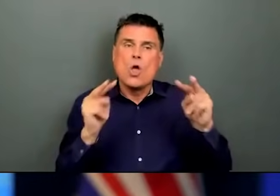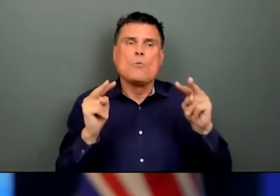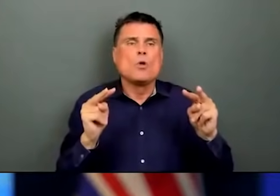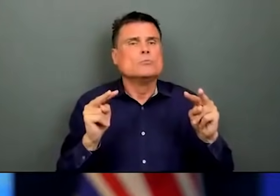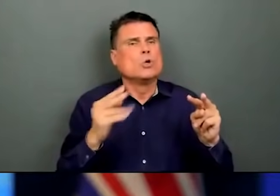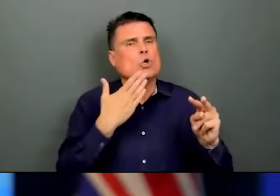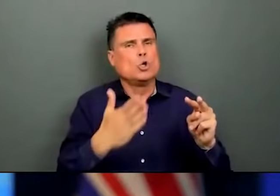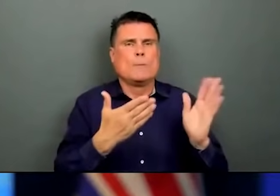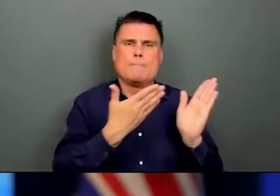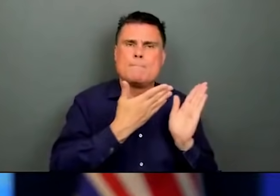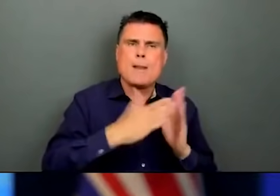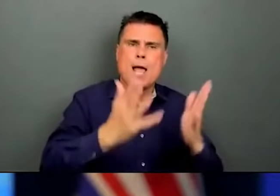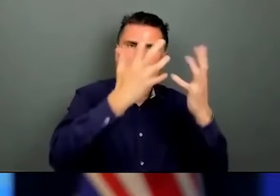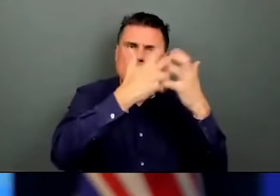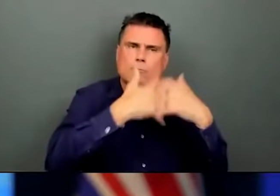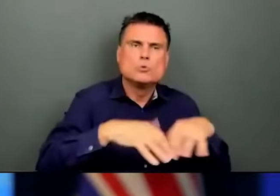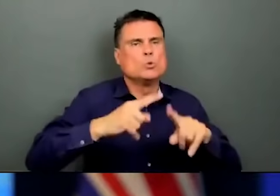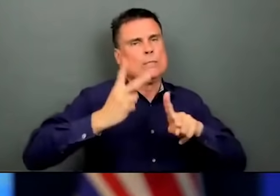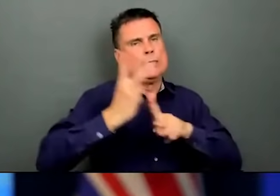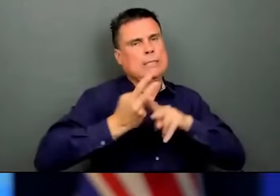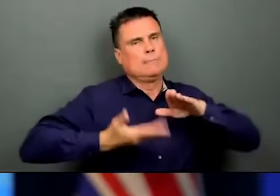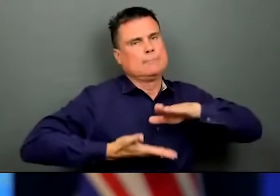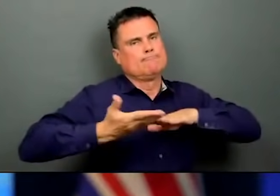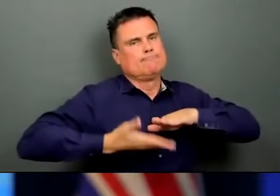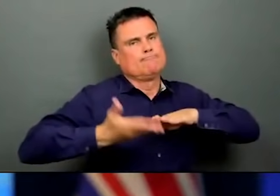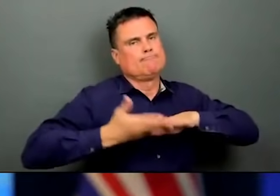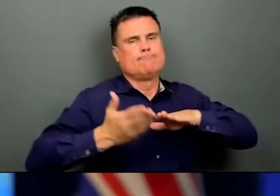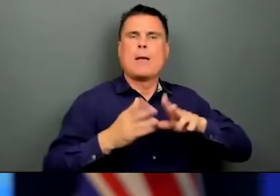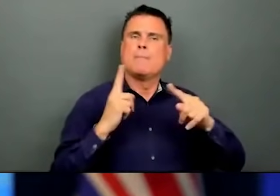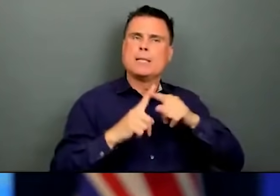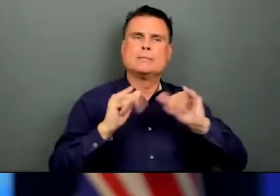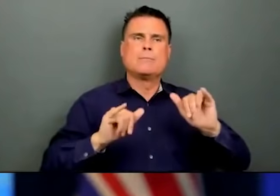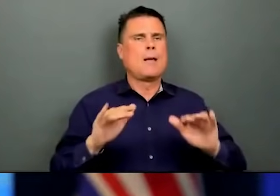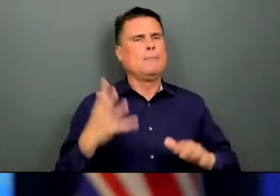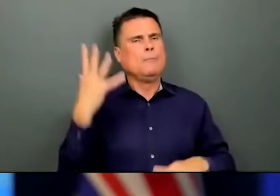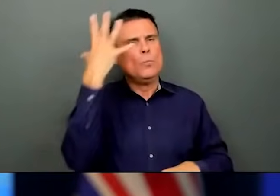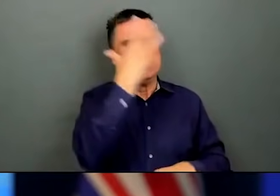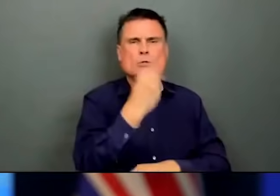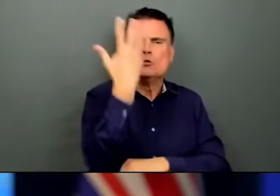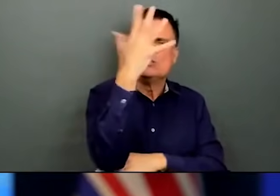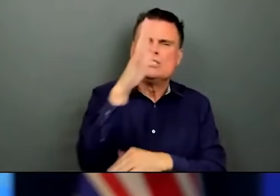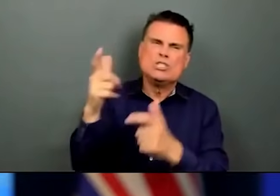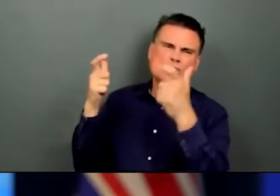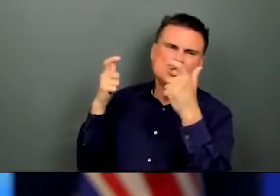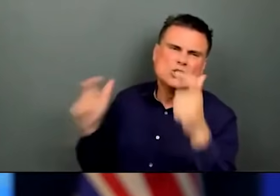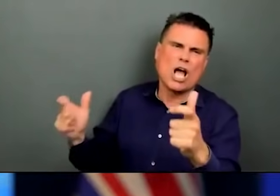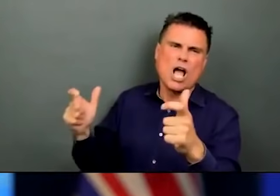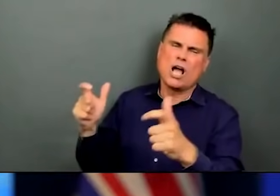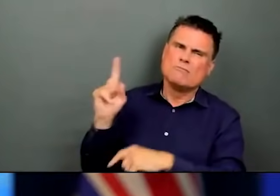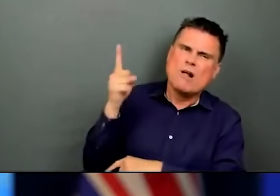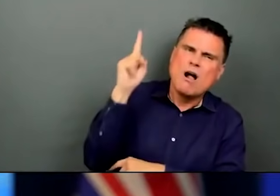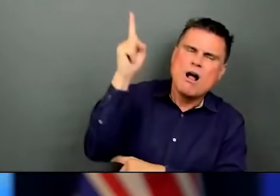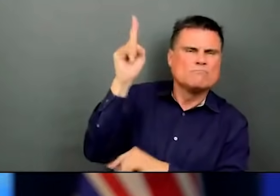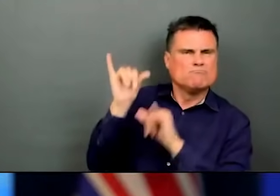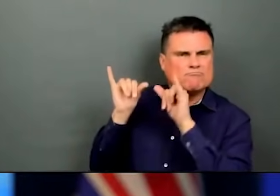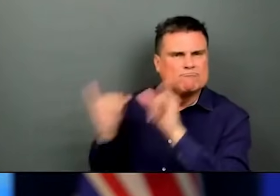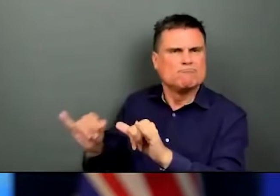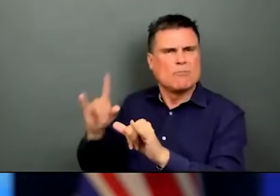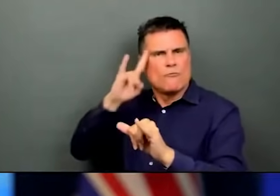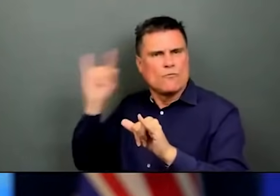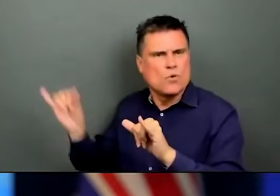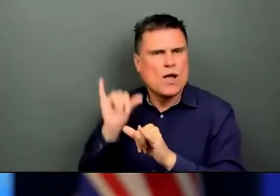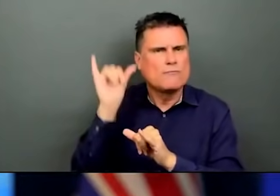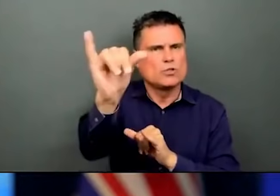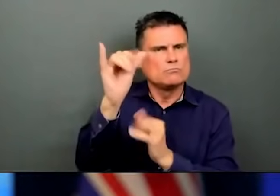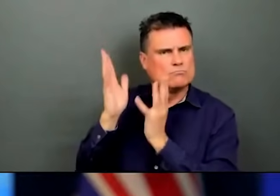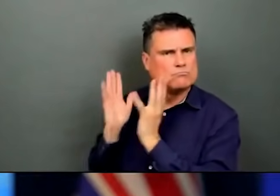that can work on the land base, whether they be Indigenous or non-Indigenous, to create wealth and opportunity so that our province can prosper. That's the